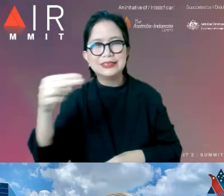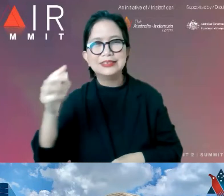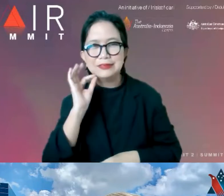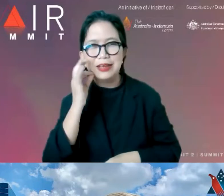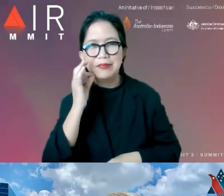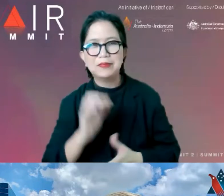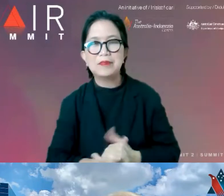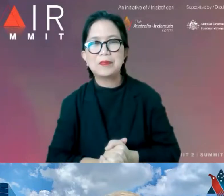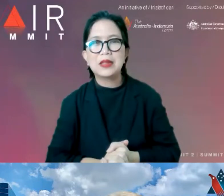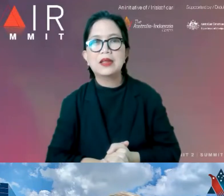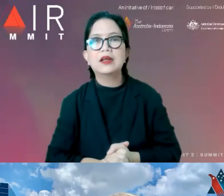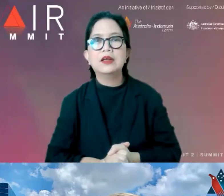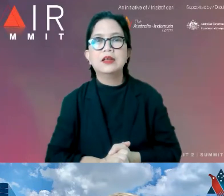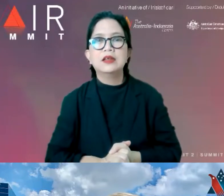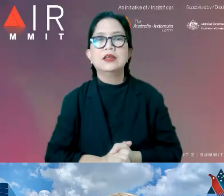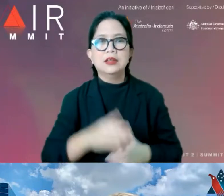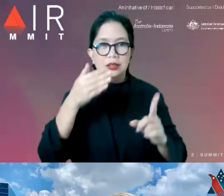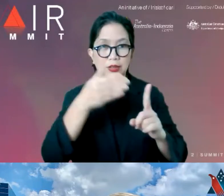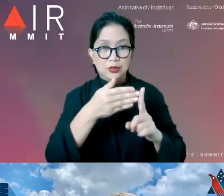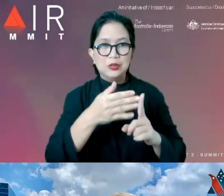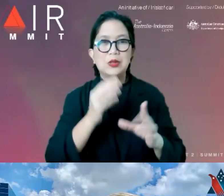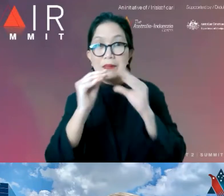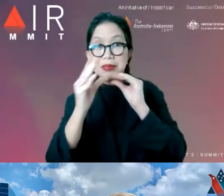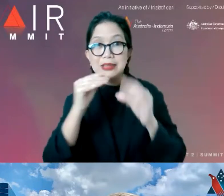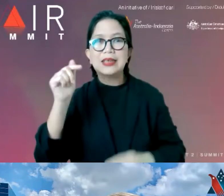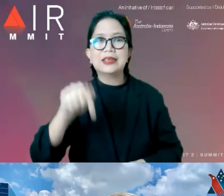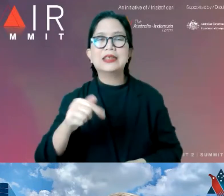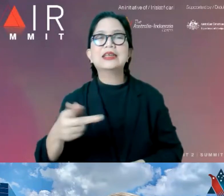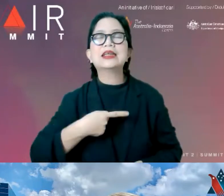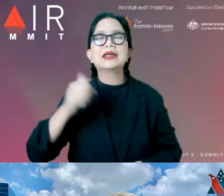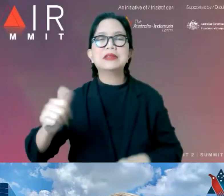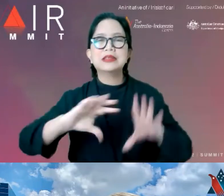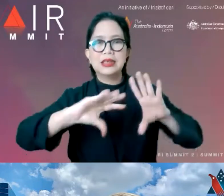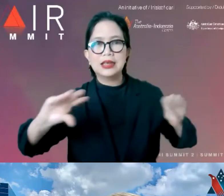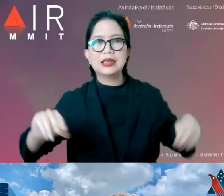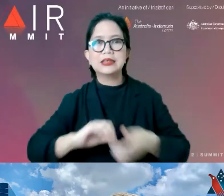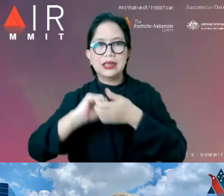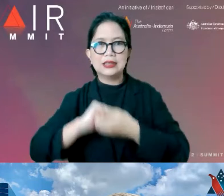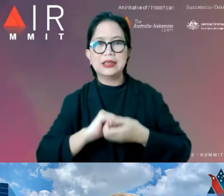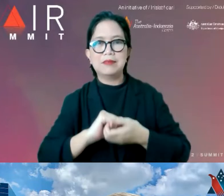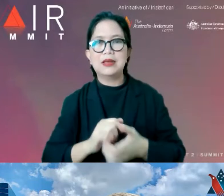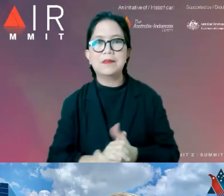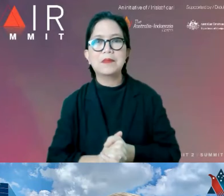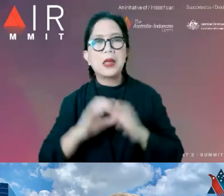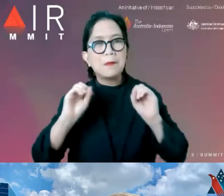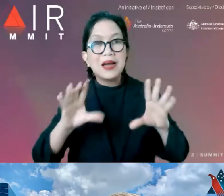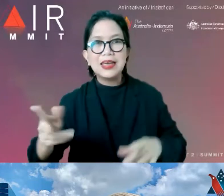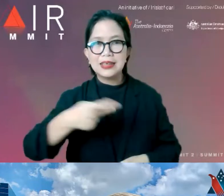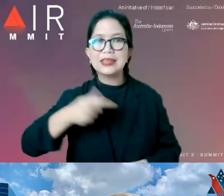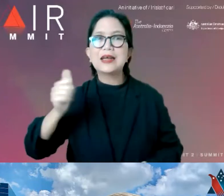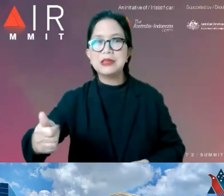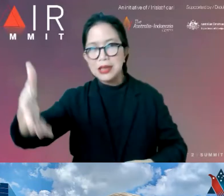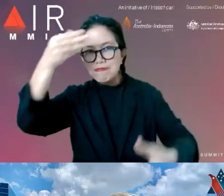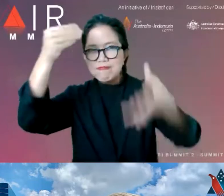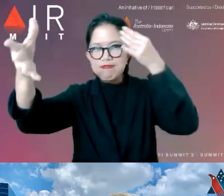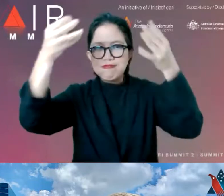idea of this conversation, is we can work together more. We have a lot to learn. We can help each other out,